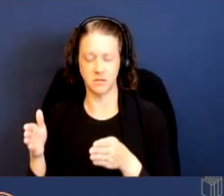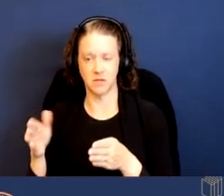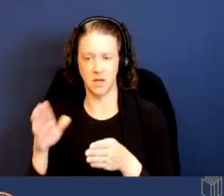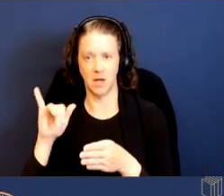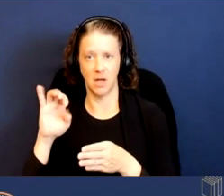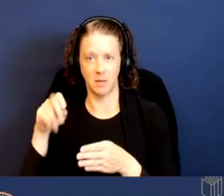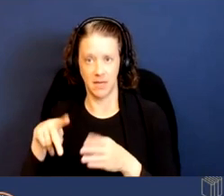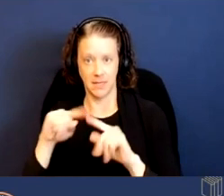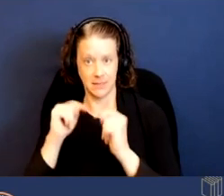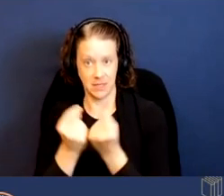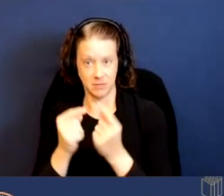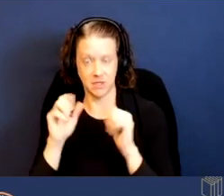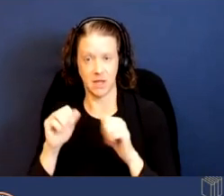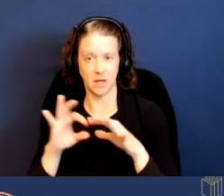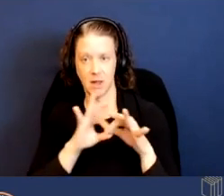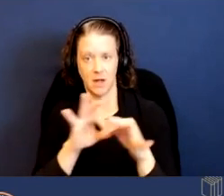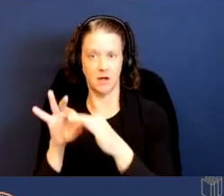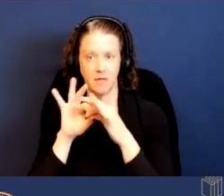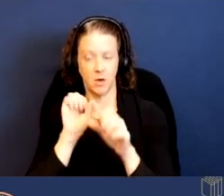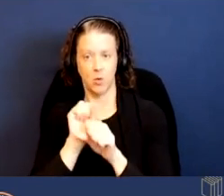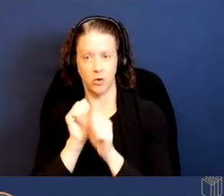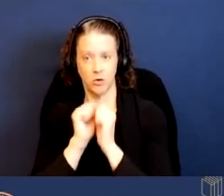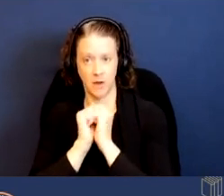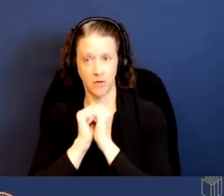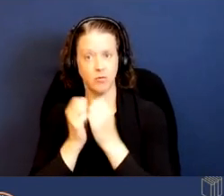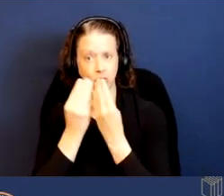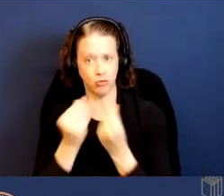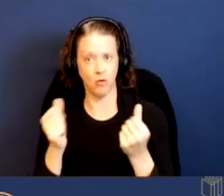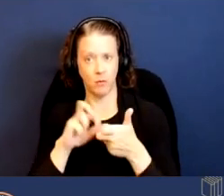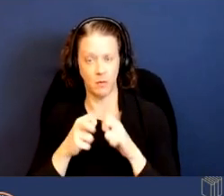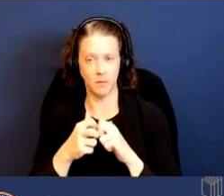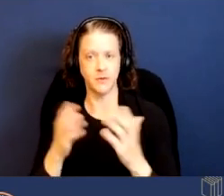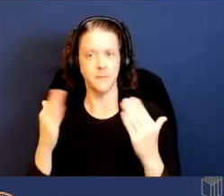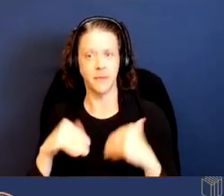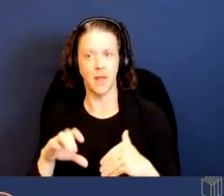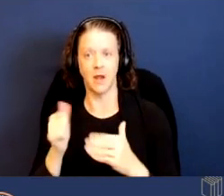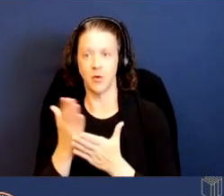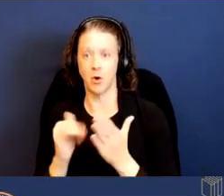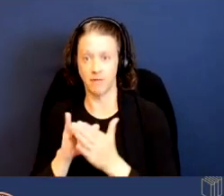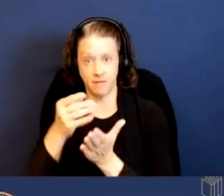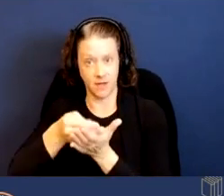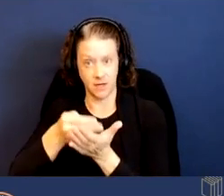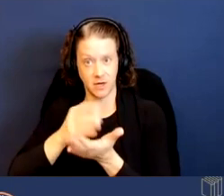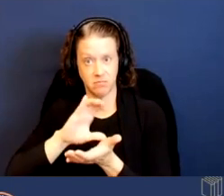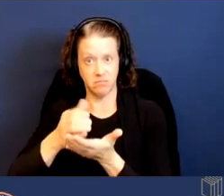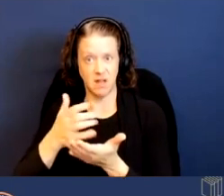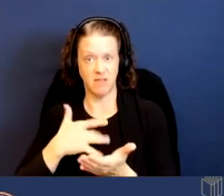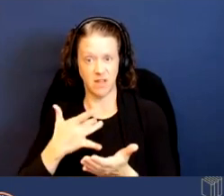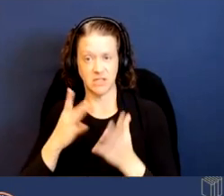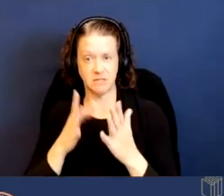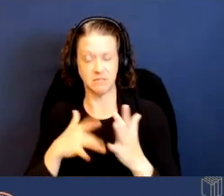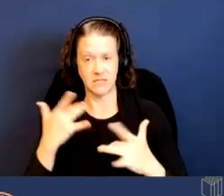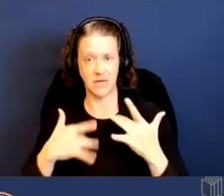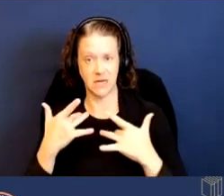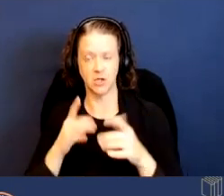IEP teams can collectively work together to solve problems. Another piece of the funding, which I also think is very exciting, is again working